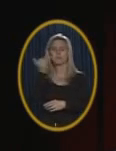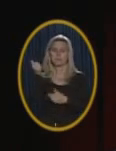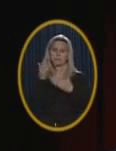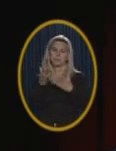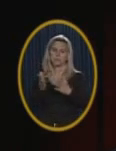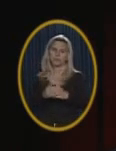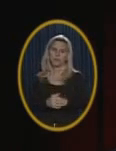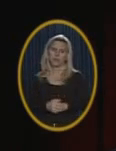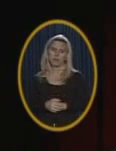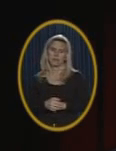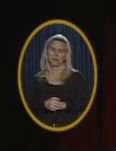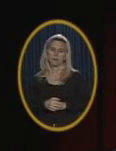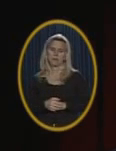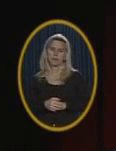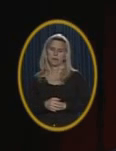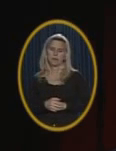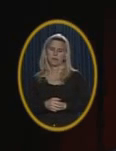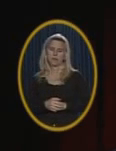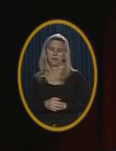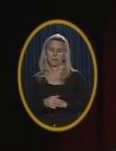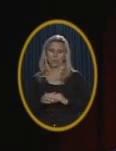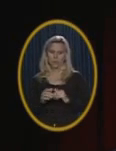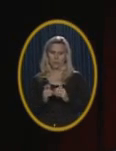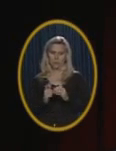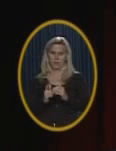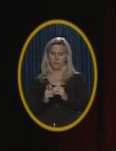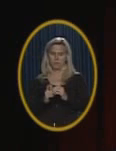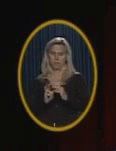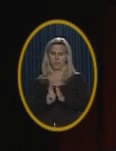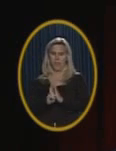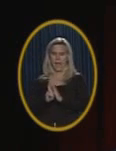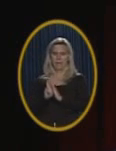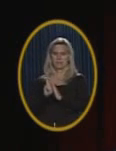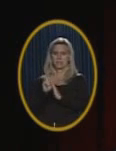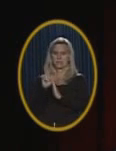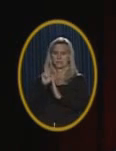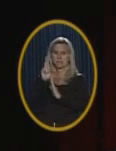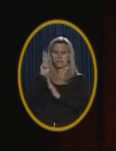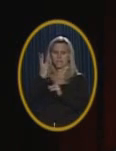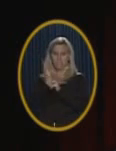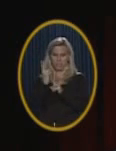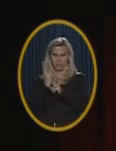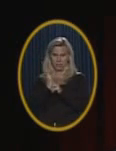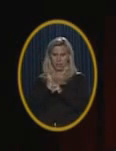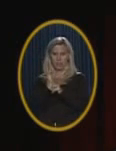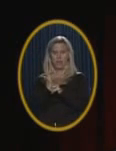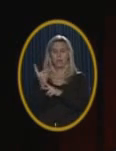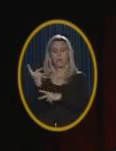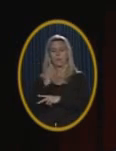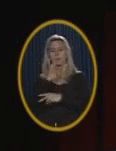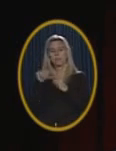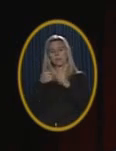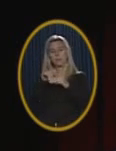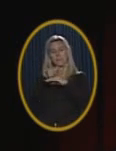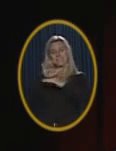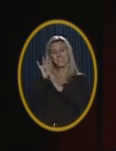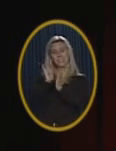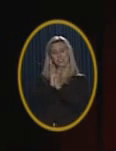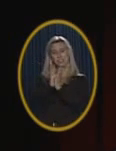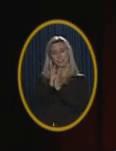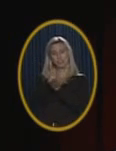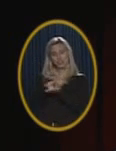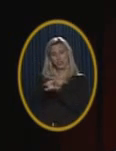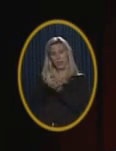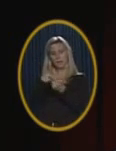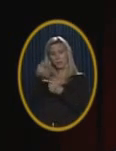it with an ascent launch vehicle. Because we talked about one time sending a space shuttle to the moon, but